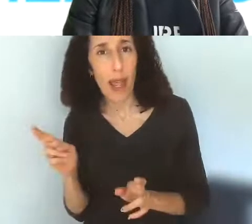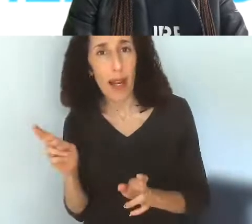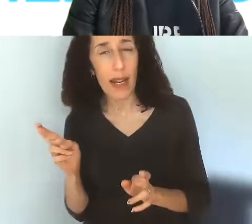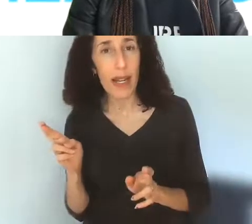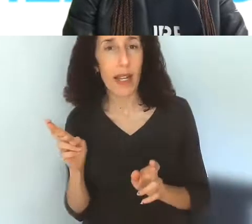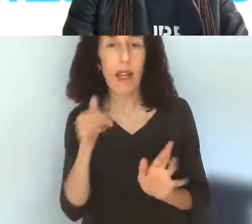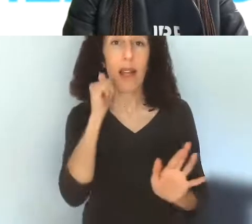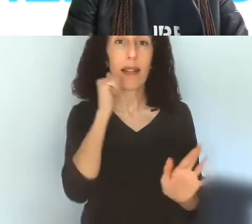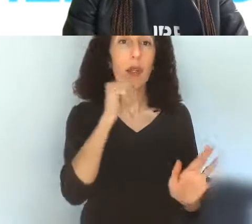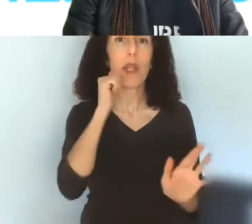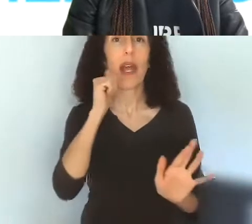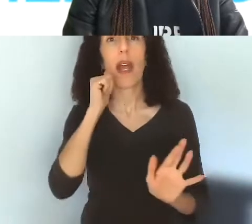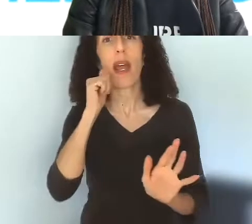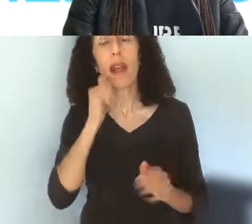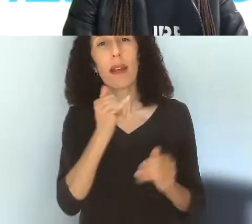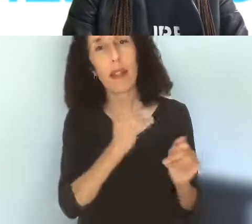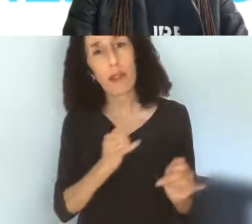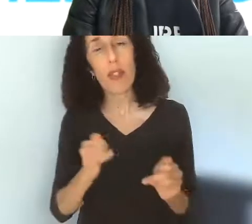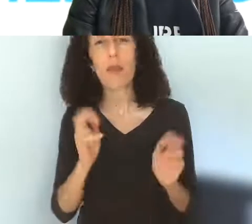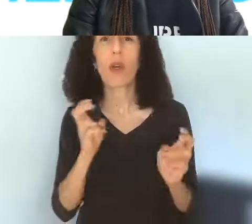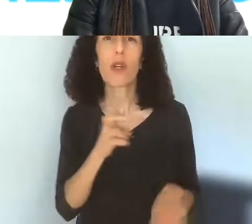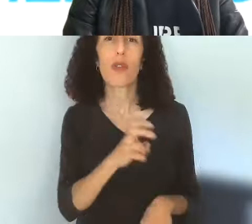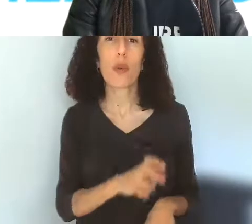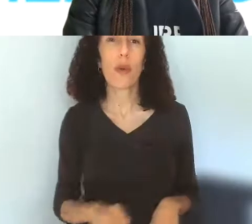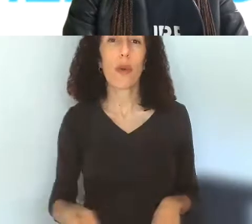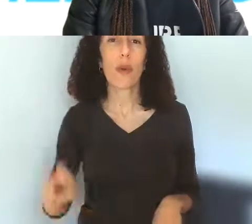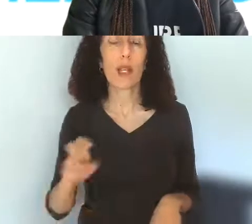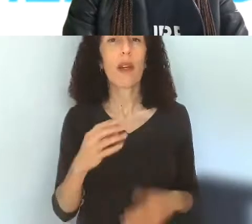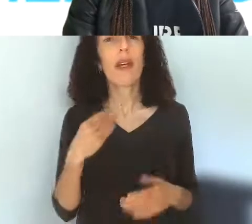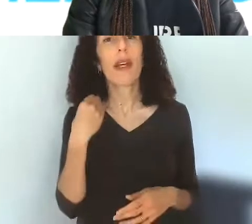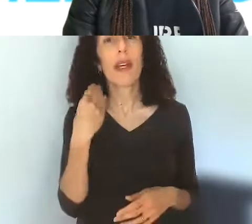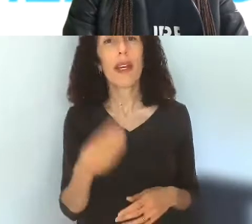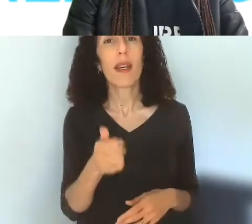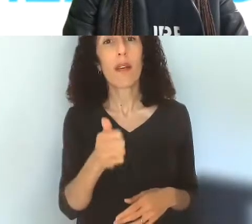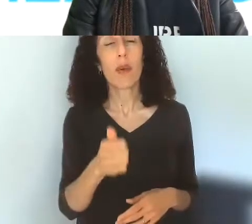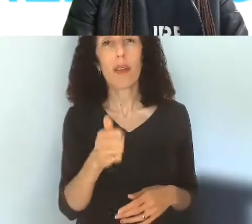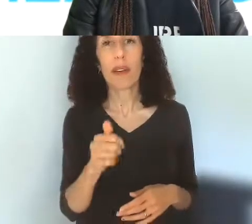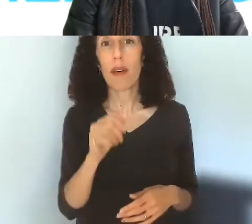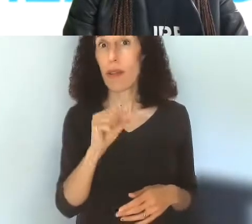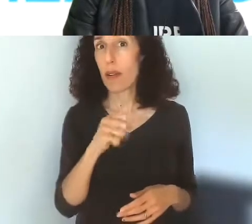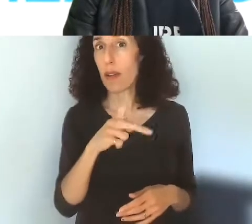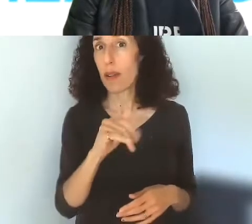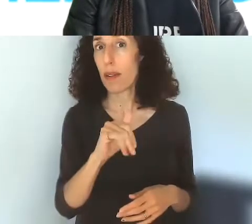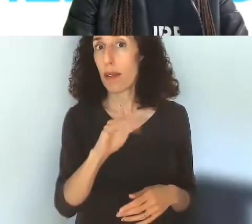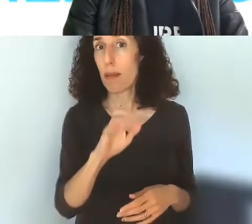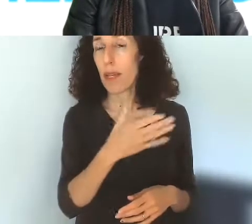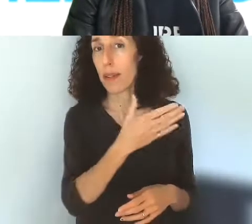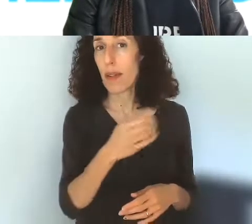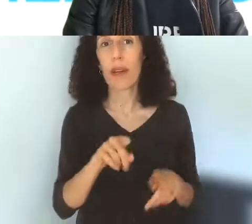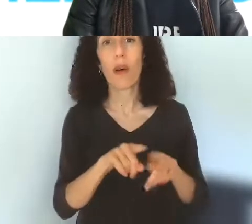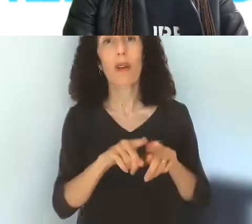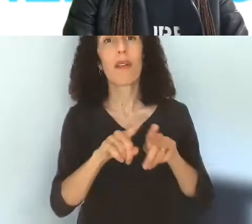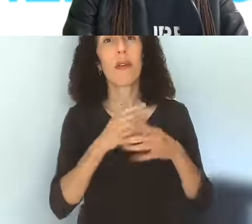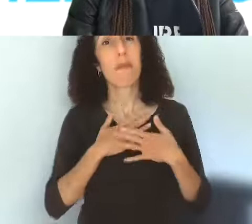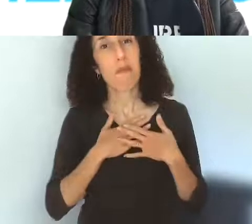just want everyone to give themselves space and grace, no matter what's holding them back. Now, if you're in